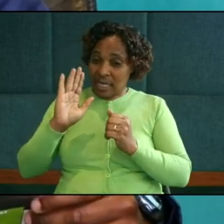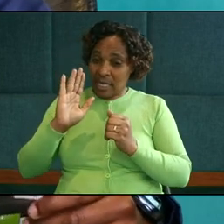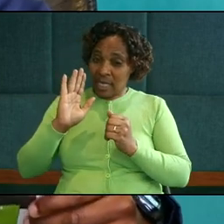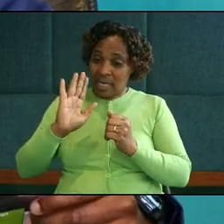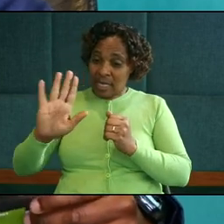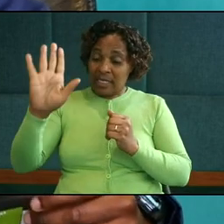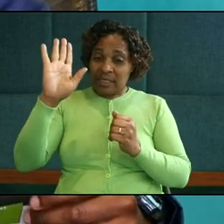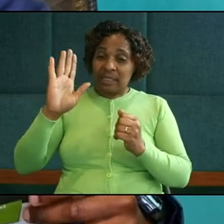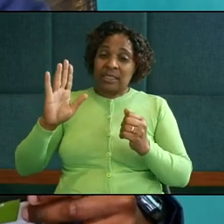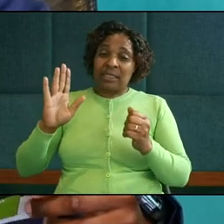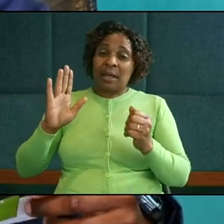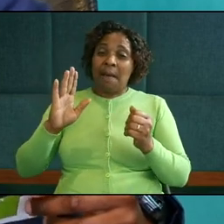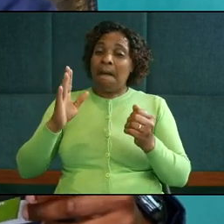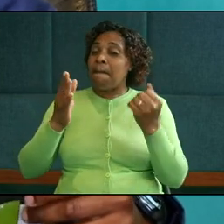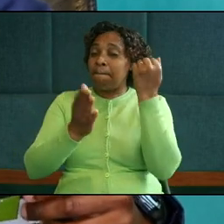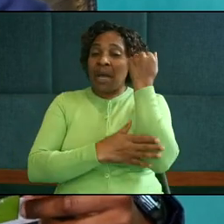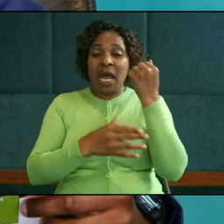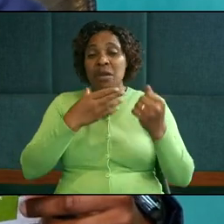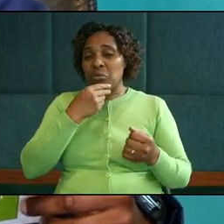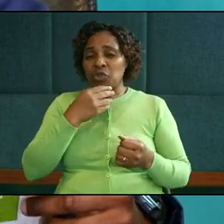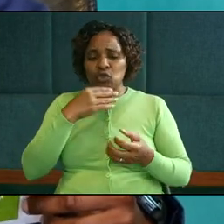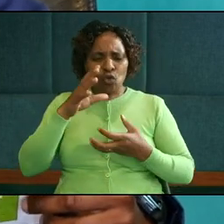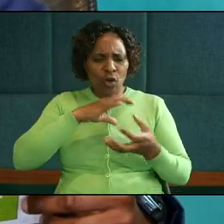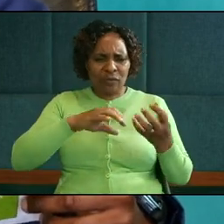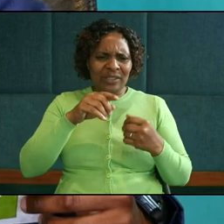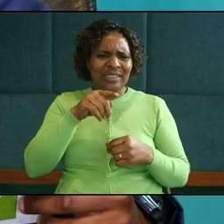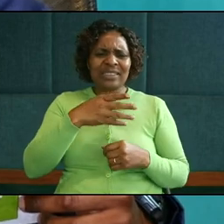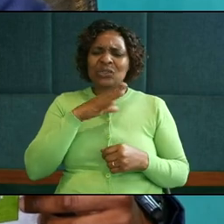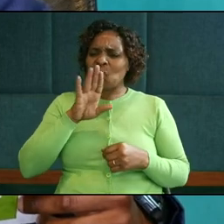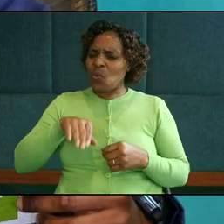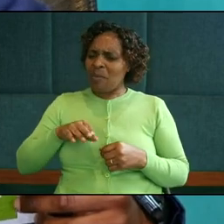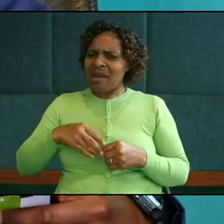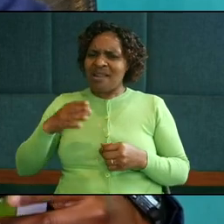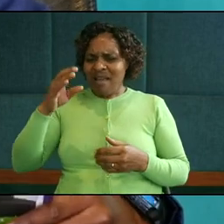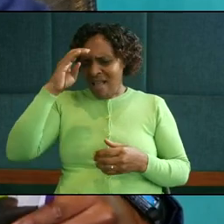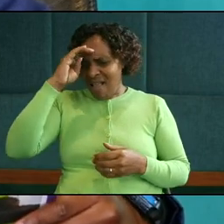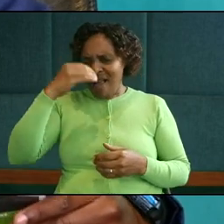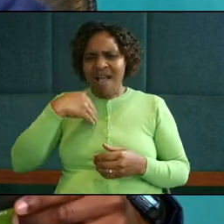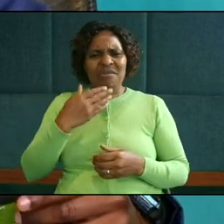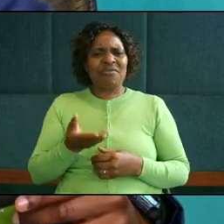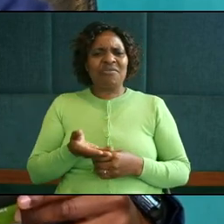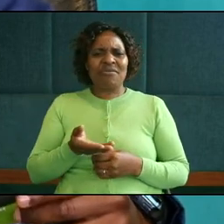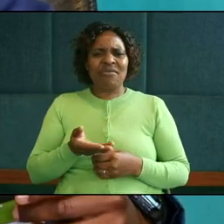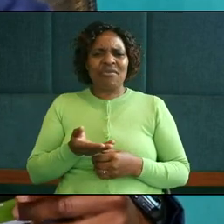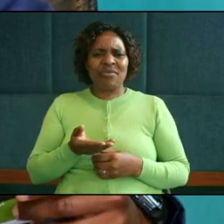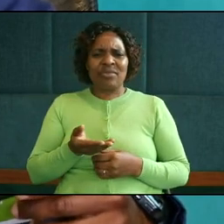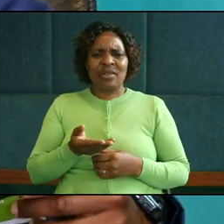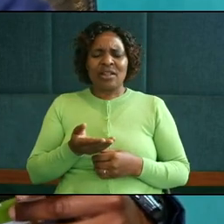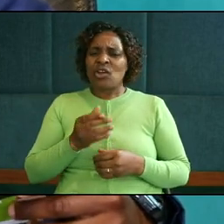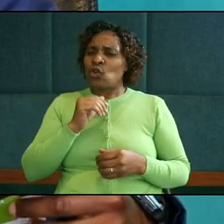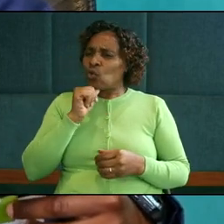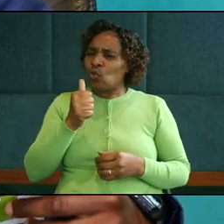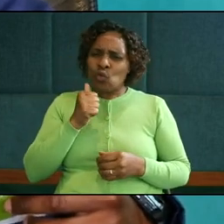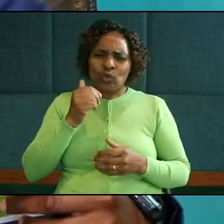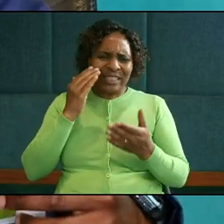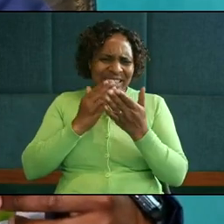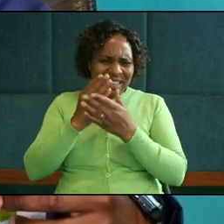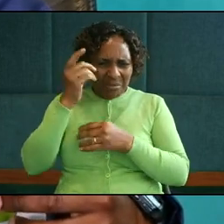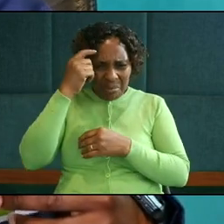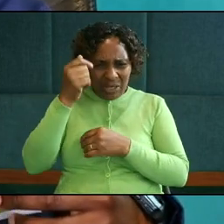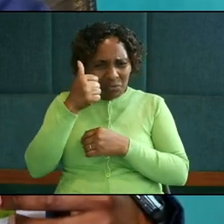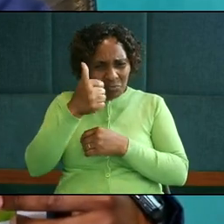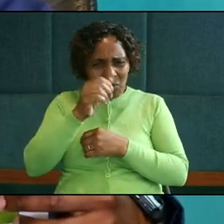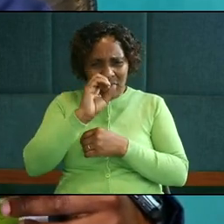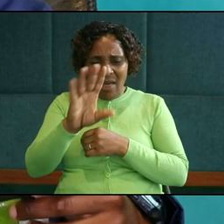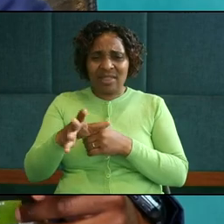know, he's convinced that this woman over here is drunk. This woman over here is certainly not in her right mind. Just